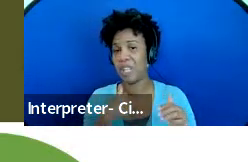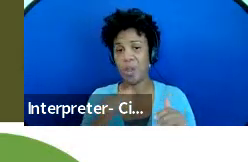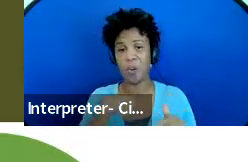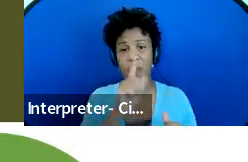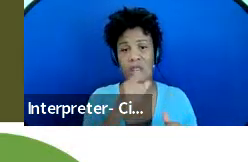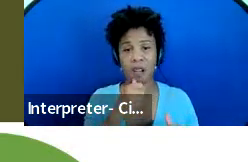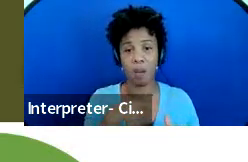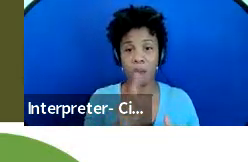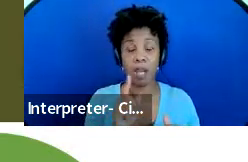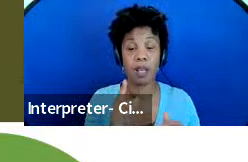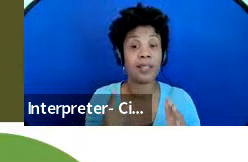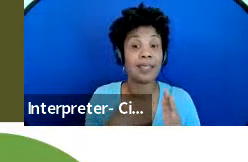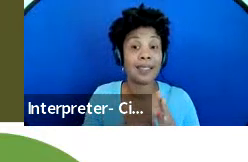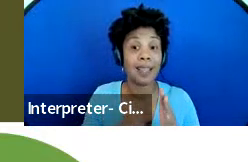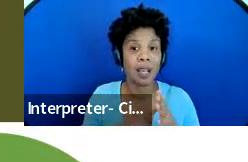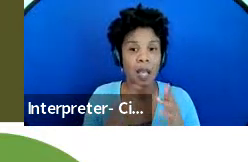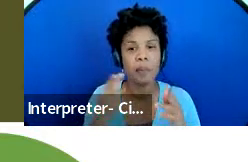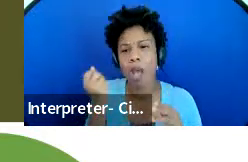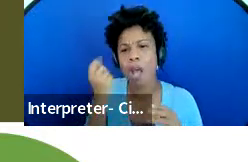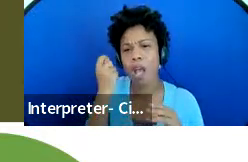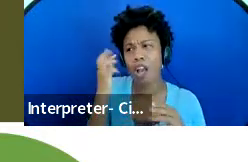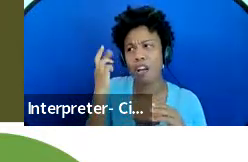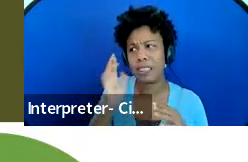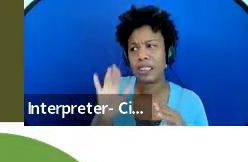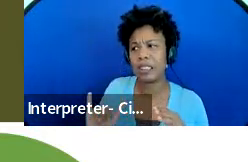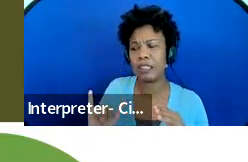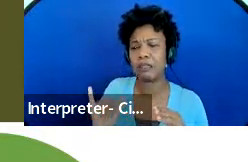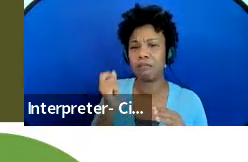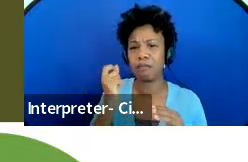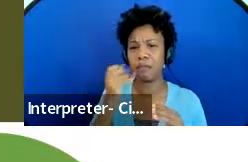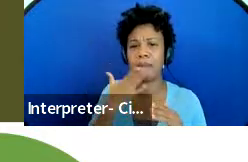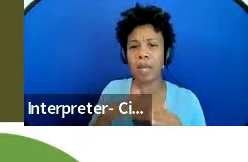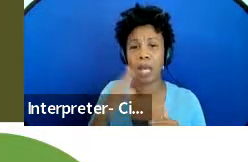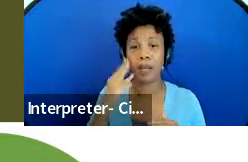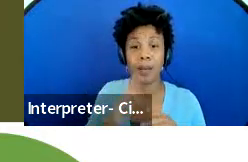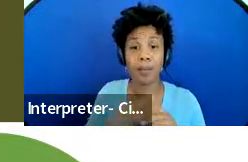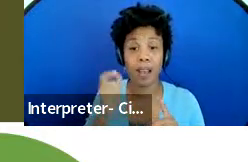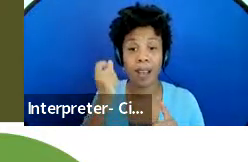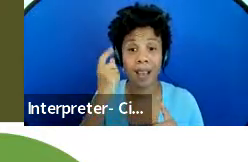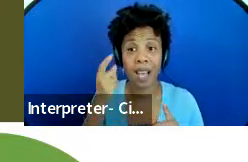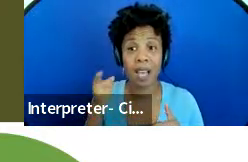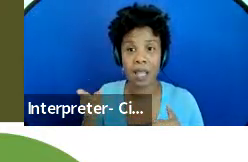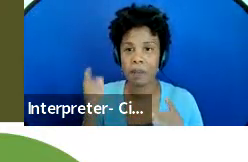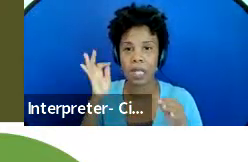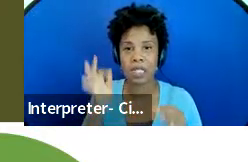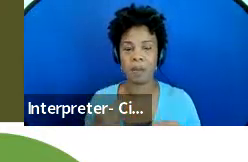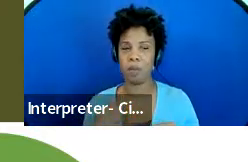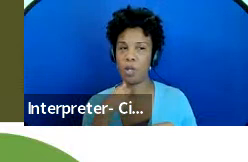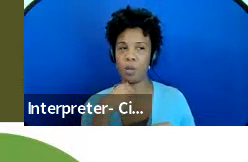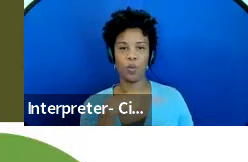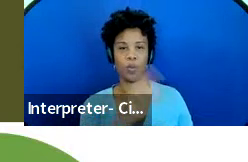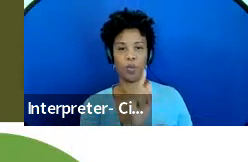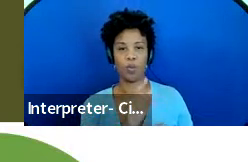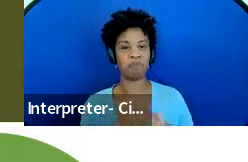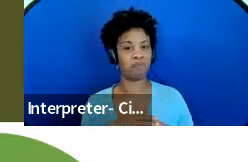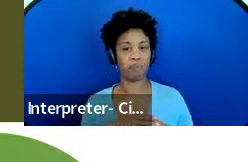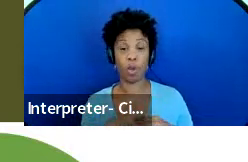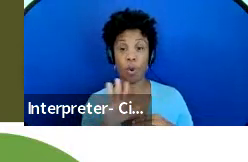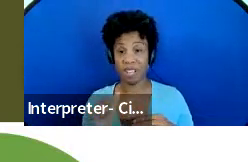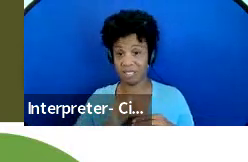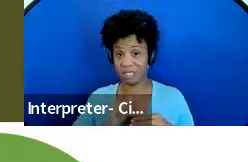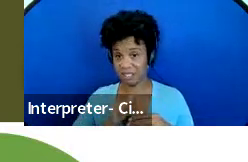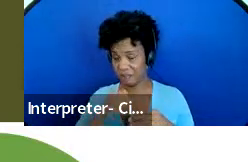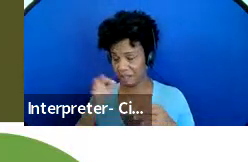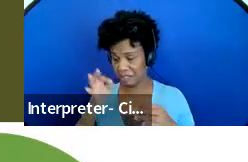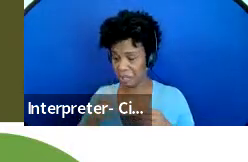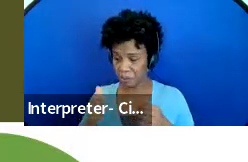was self-medication and delayed visits to healthcare facilities. Another thing under the attitude category was that